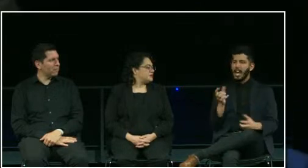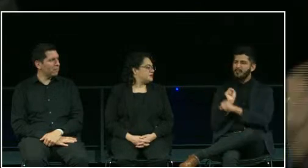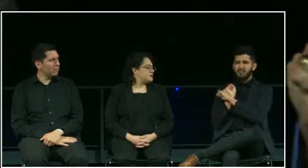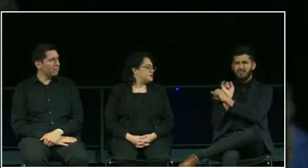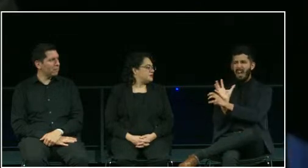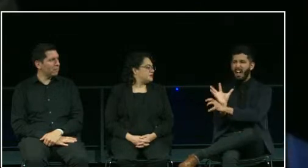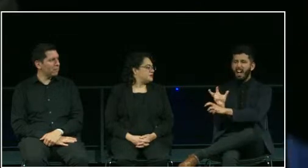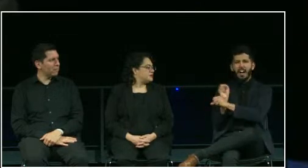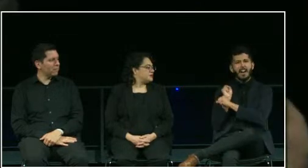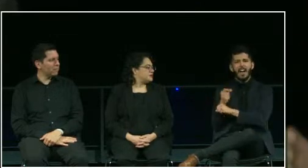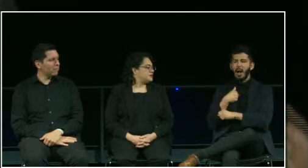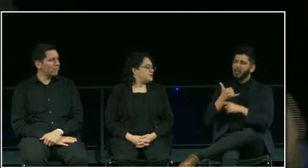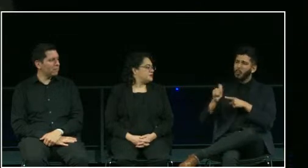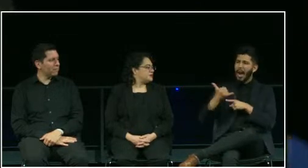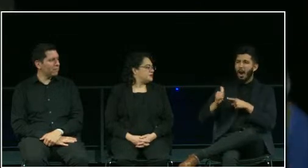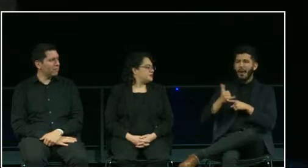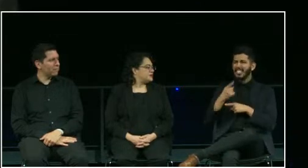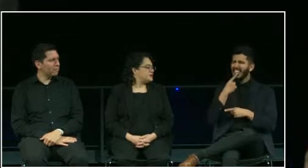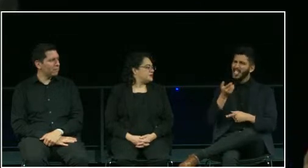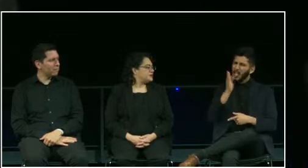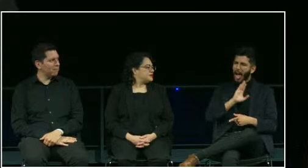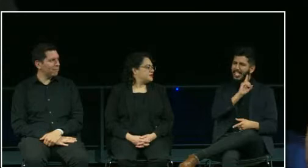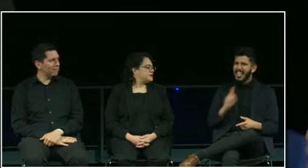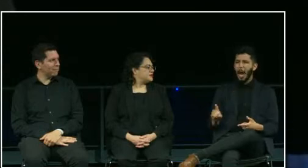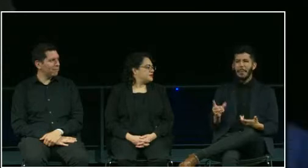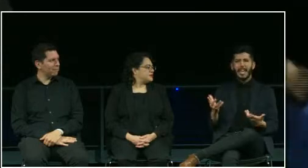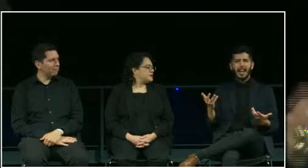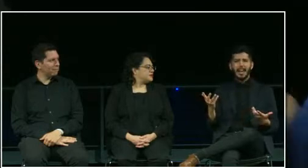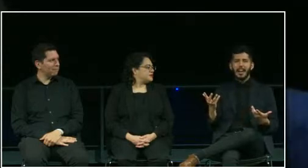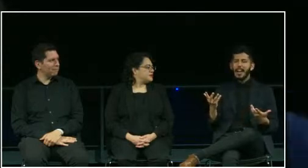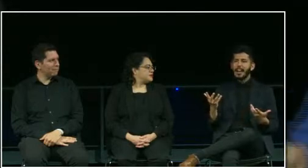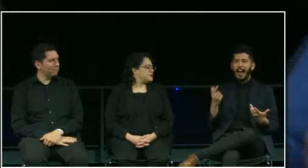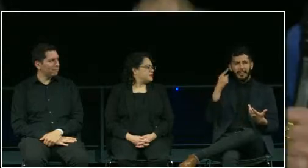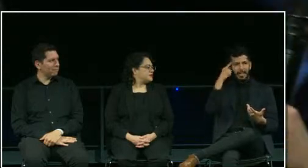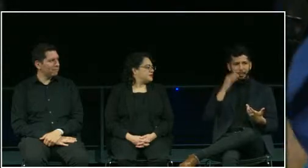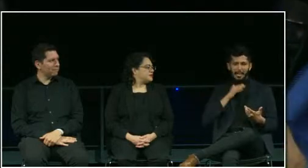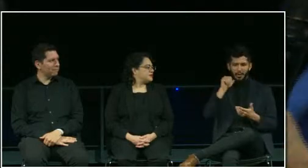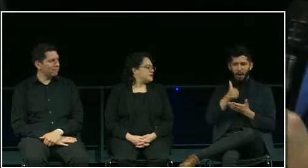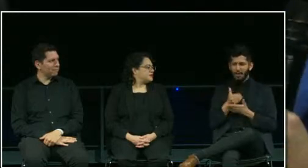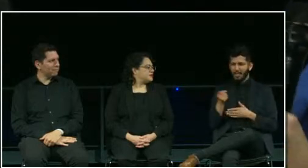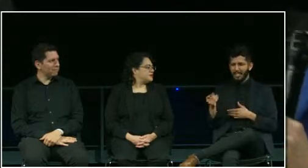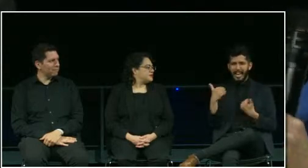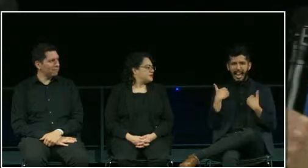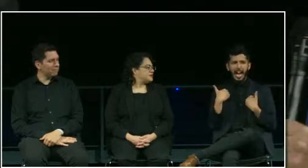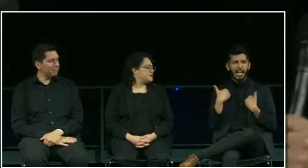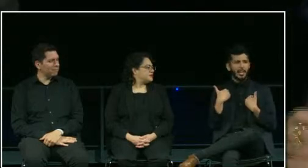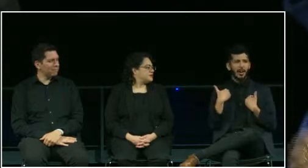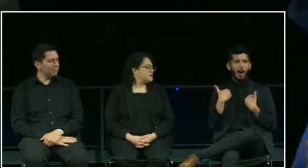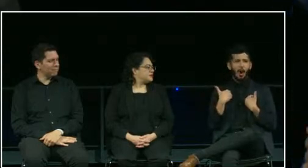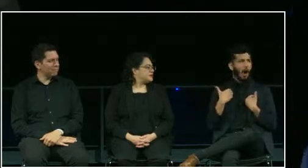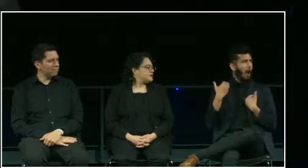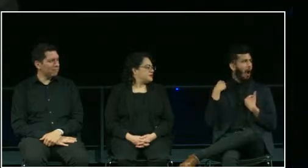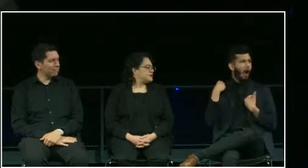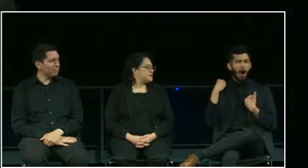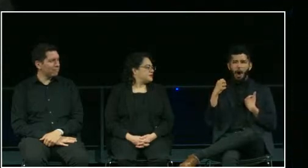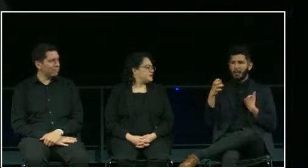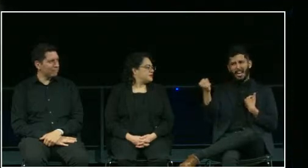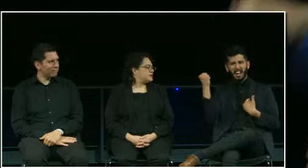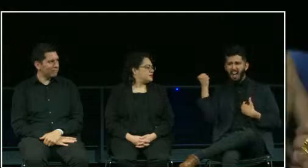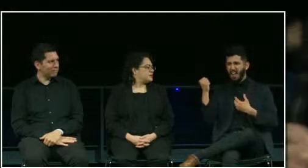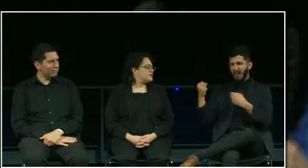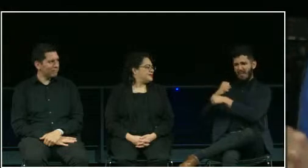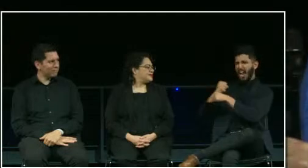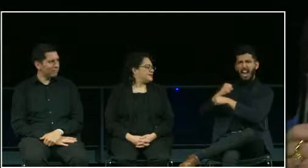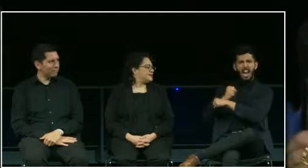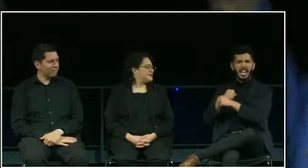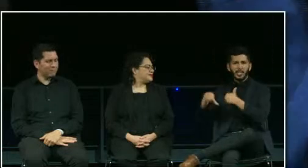into them. I'm swearing. I'm like, God damn it! Like, and I think my daughter had her arm cocked back, and my son was like, ah! Like,